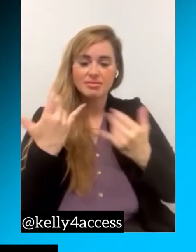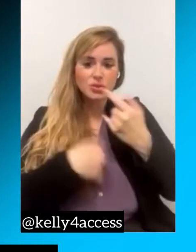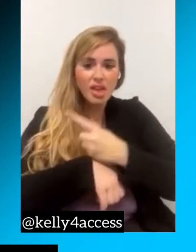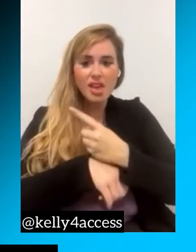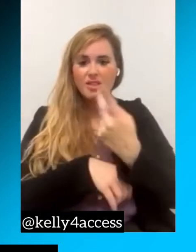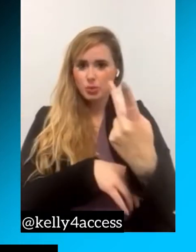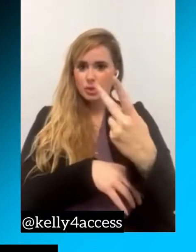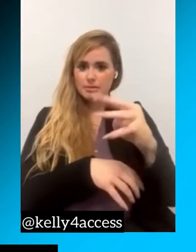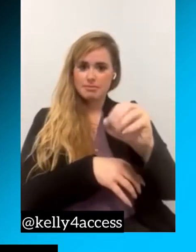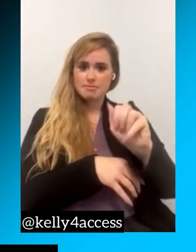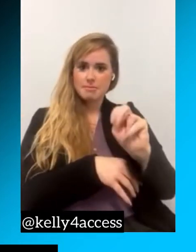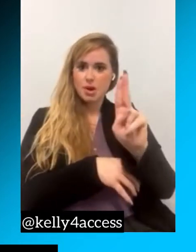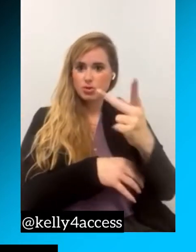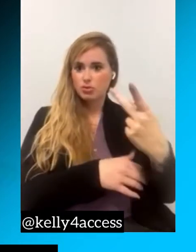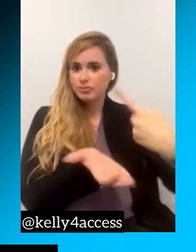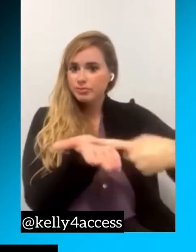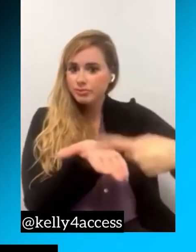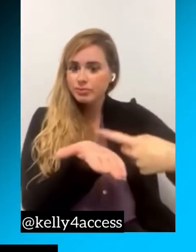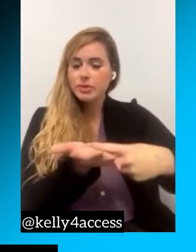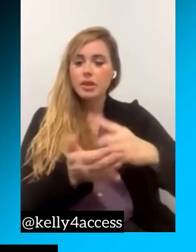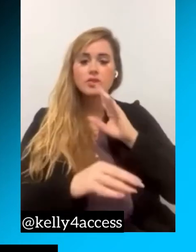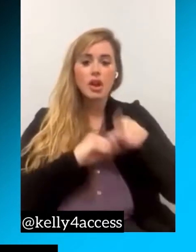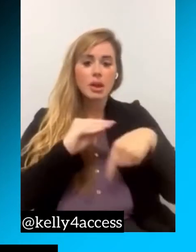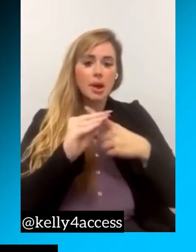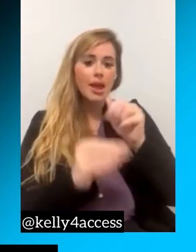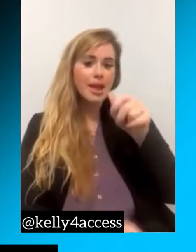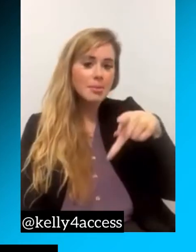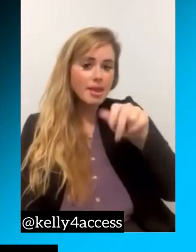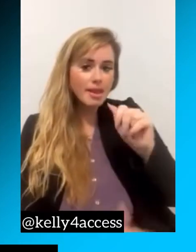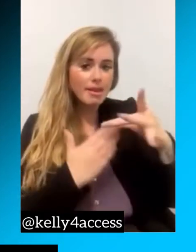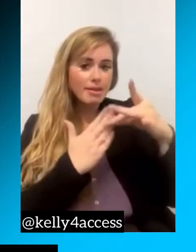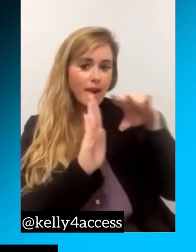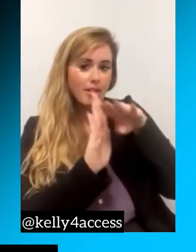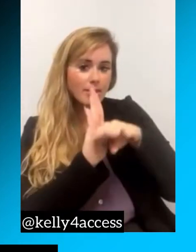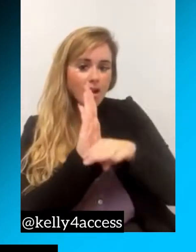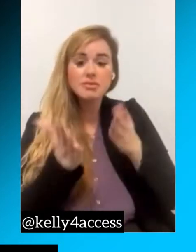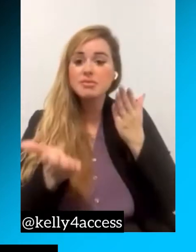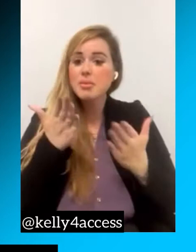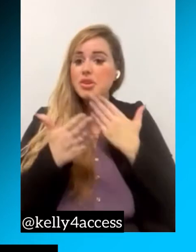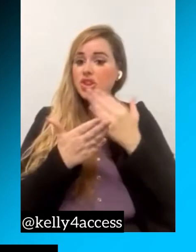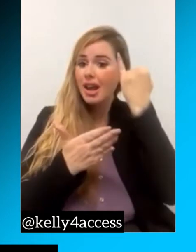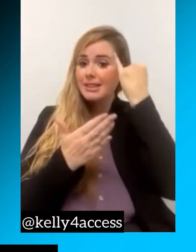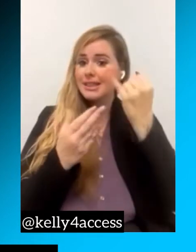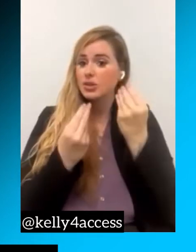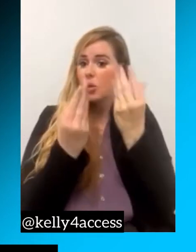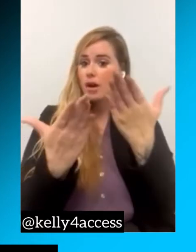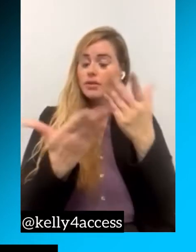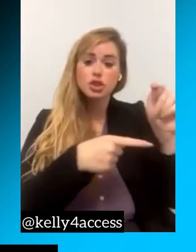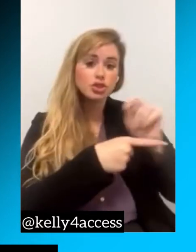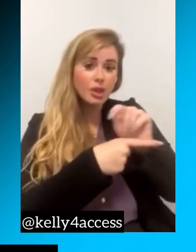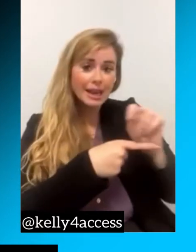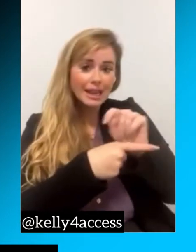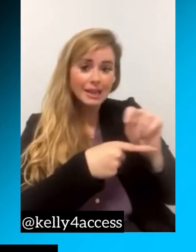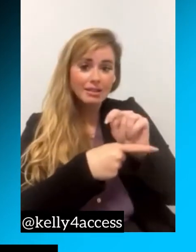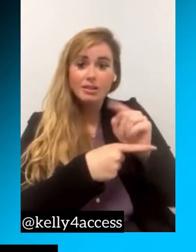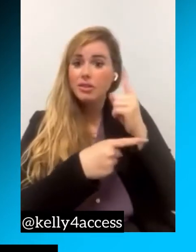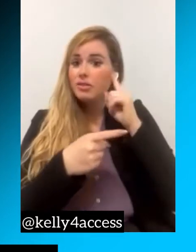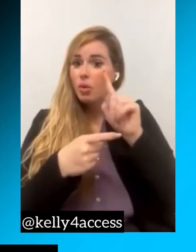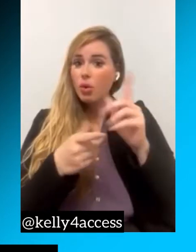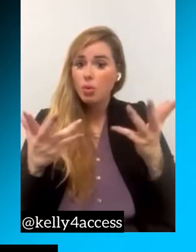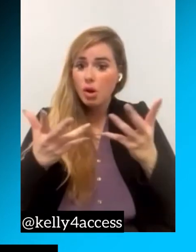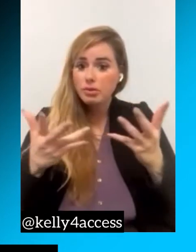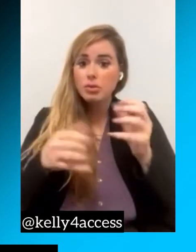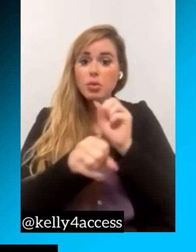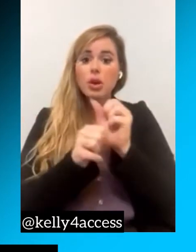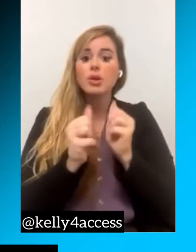with the APA guidelines. I'm thinking it might be a good idea to maybe also offer some training on working with relationships.